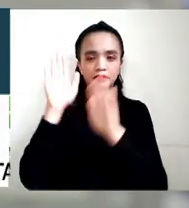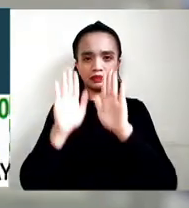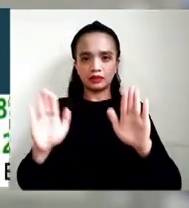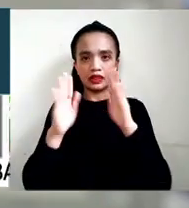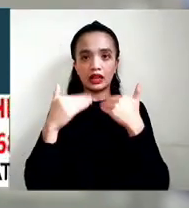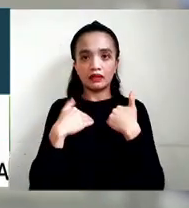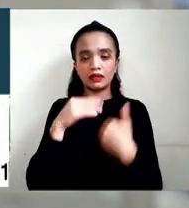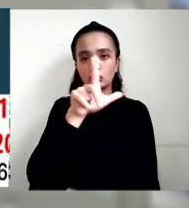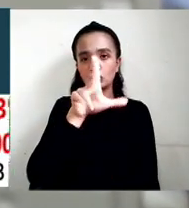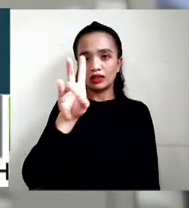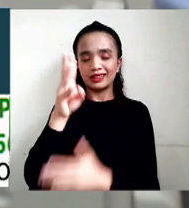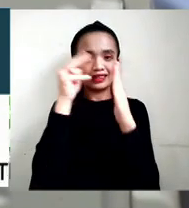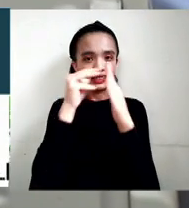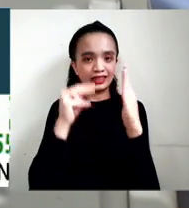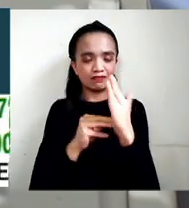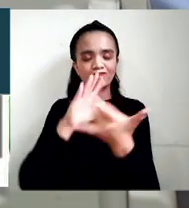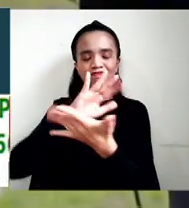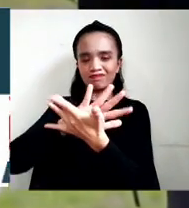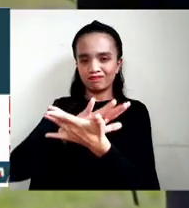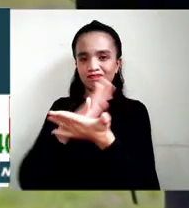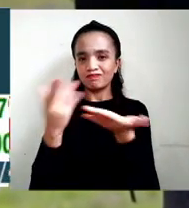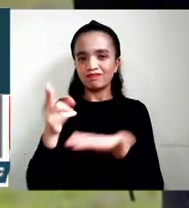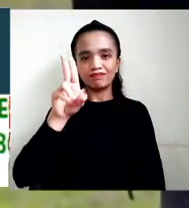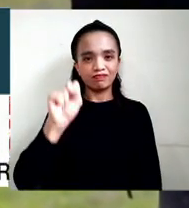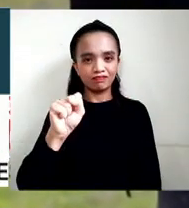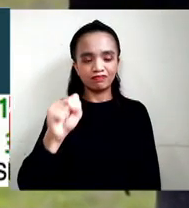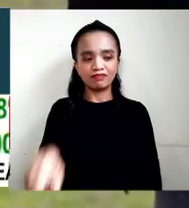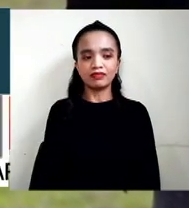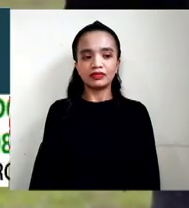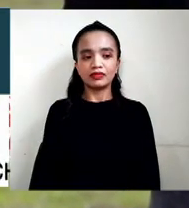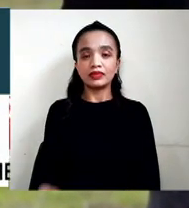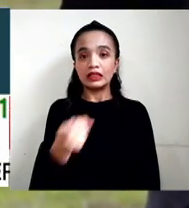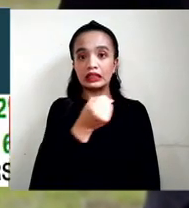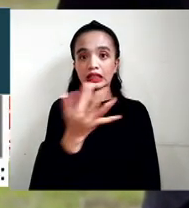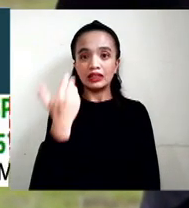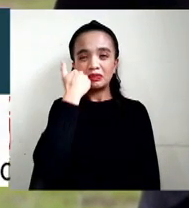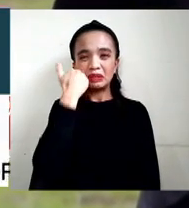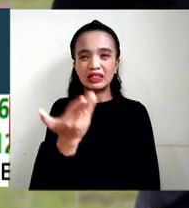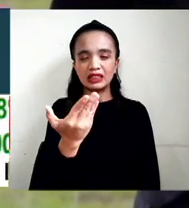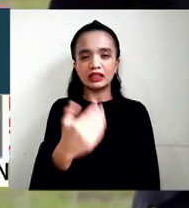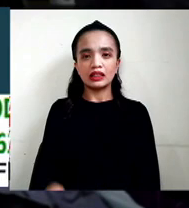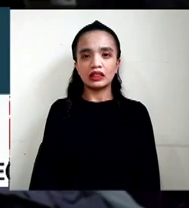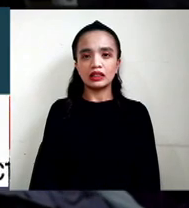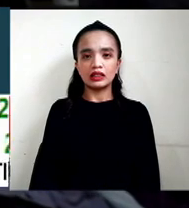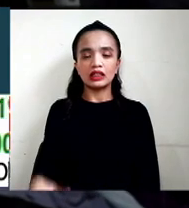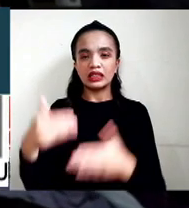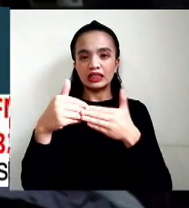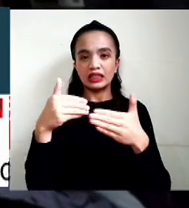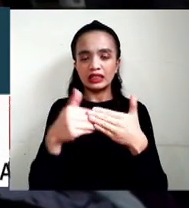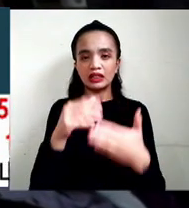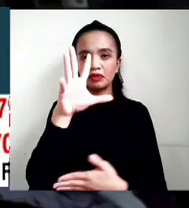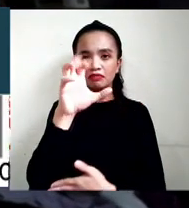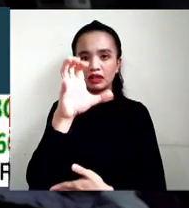27 million coronavirus cases in the U.S. The nation's death toll is steadily climbing toward 500,000. Rite Aid